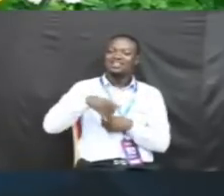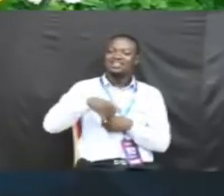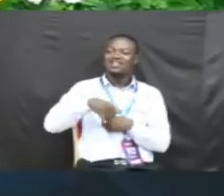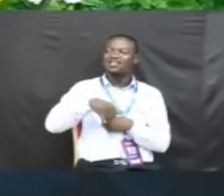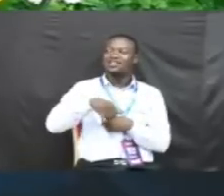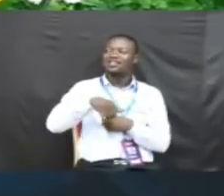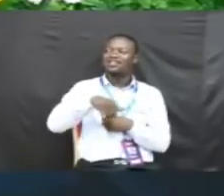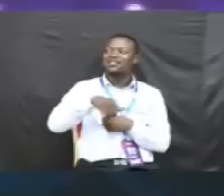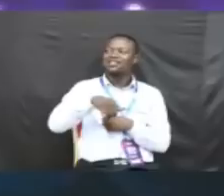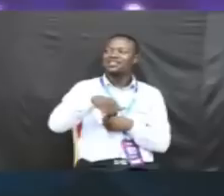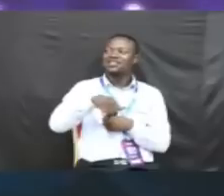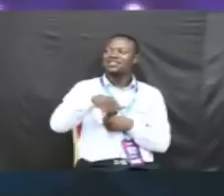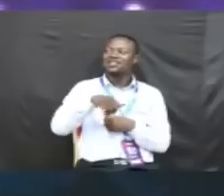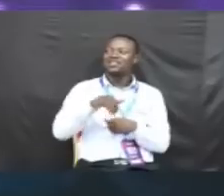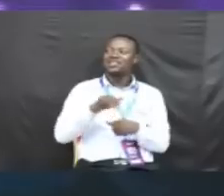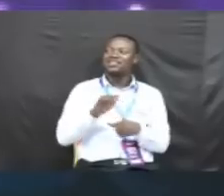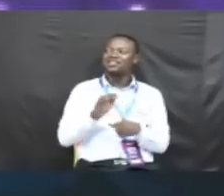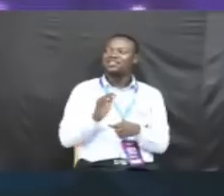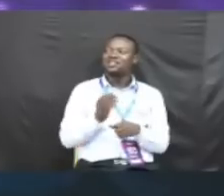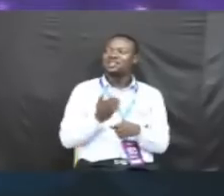and still.